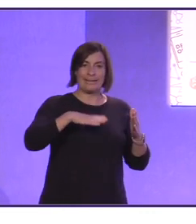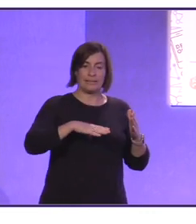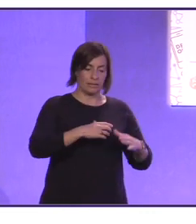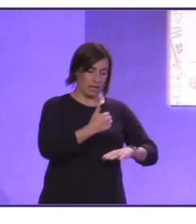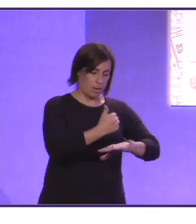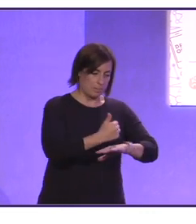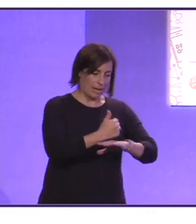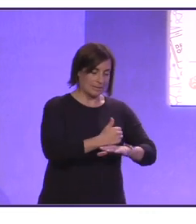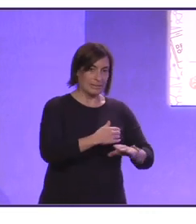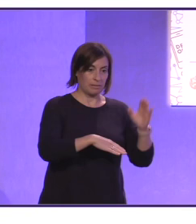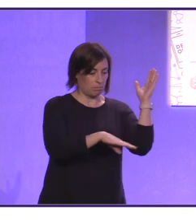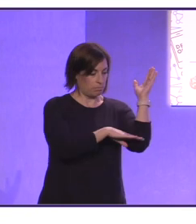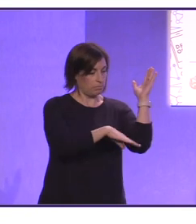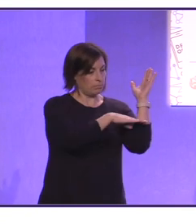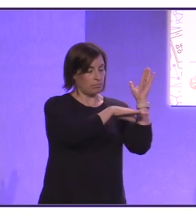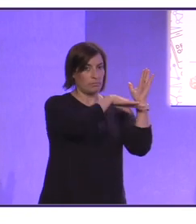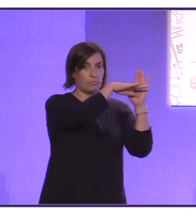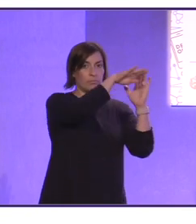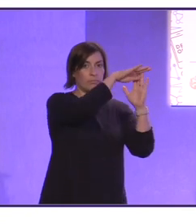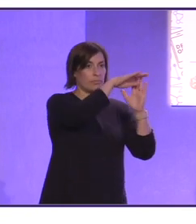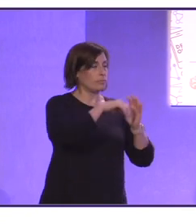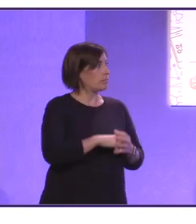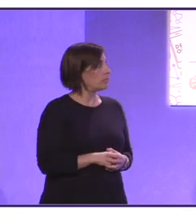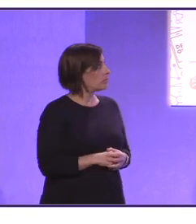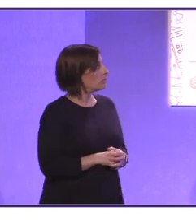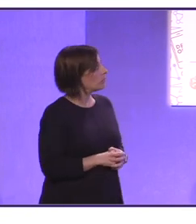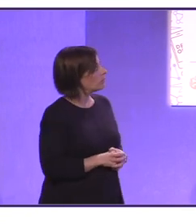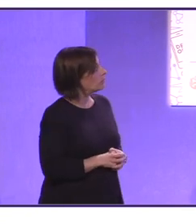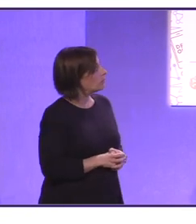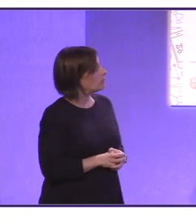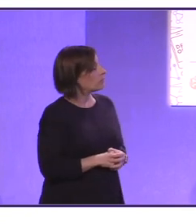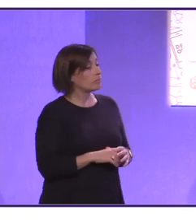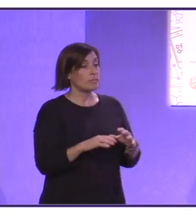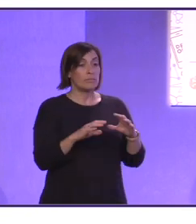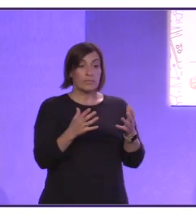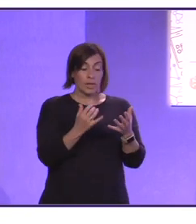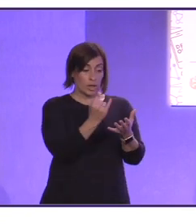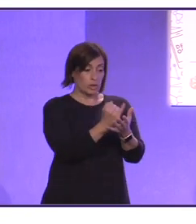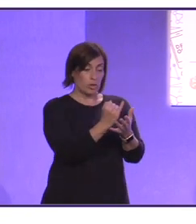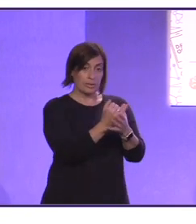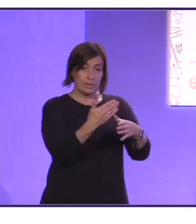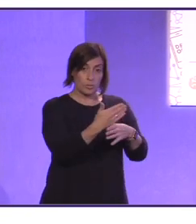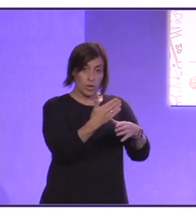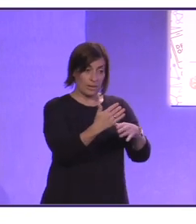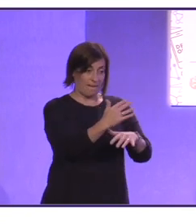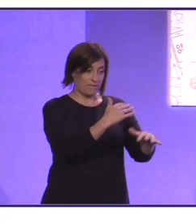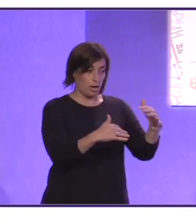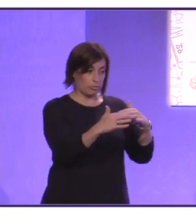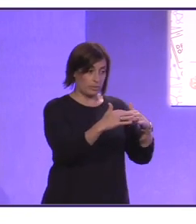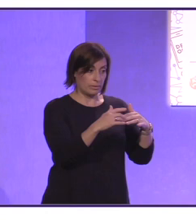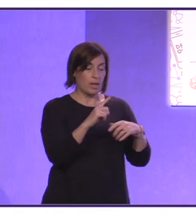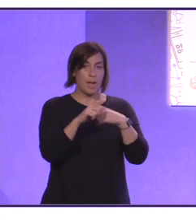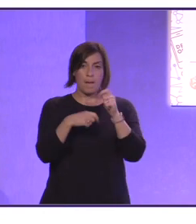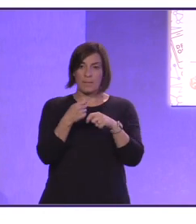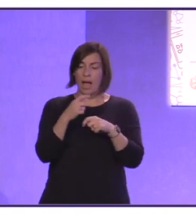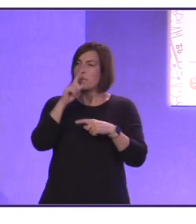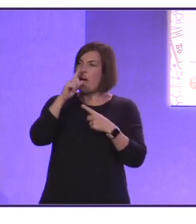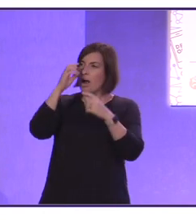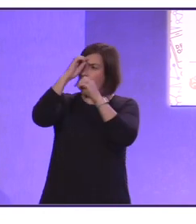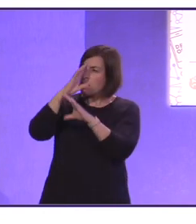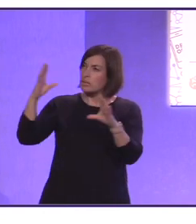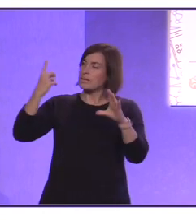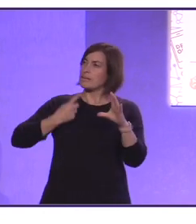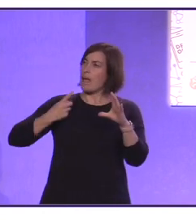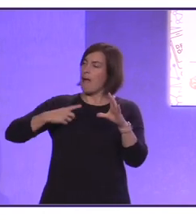Maybe it was triangle. Anyway, I'm not going to say that a toxic work environment is toxic if it stops me self-actualizing. It may not be a